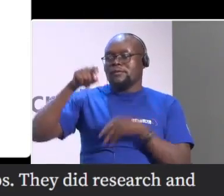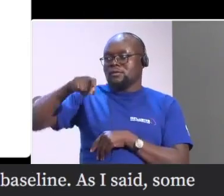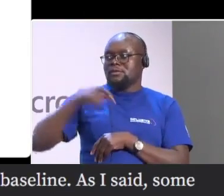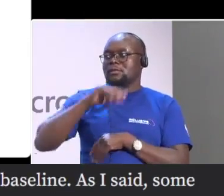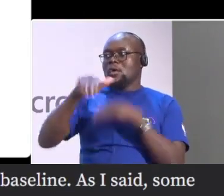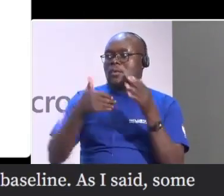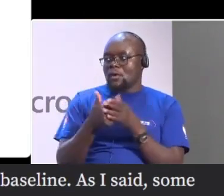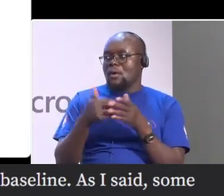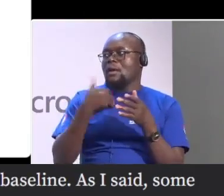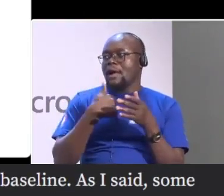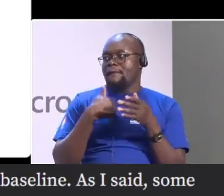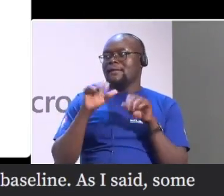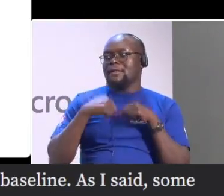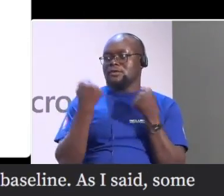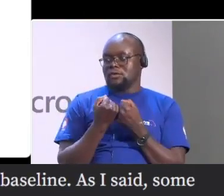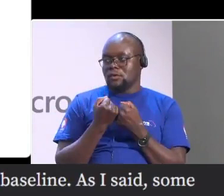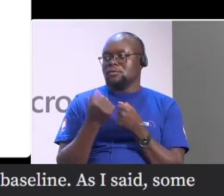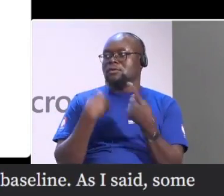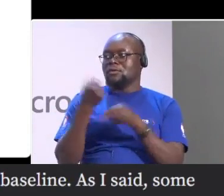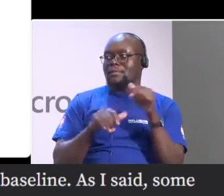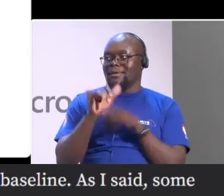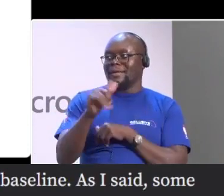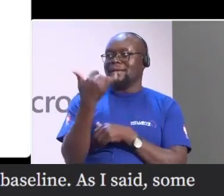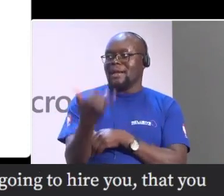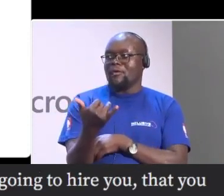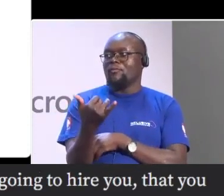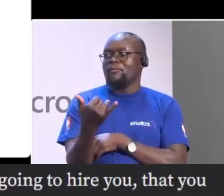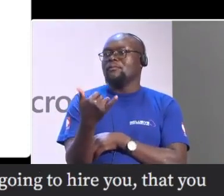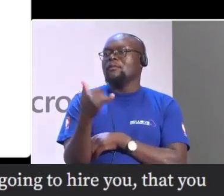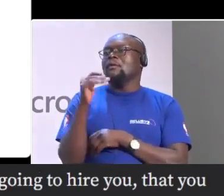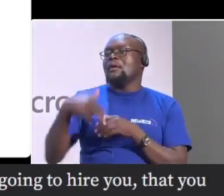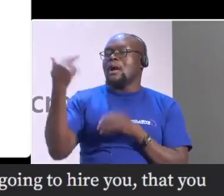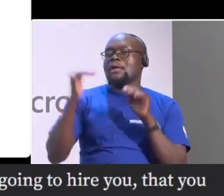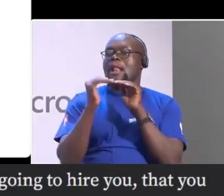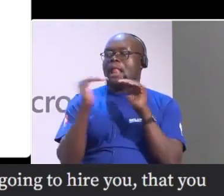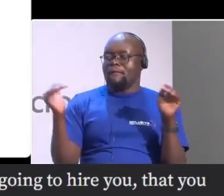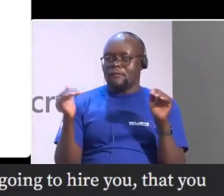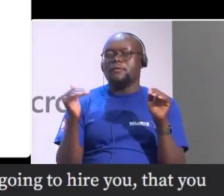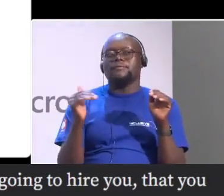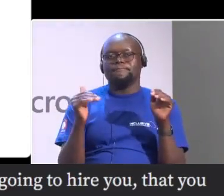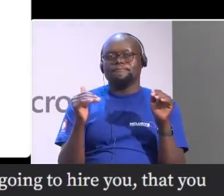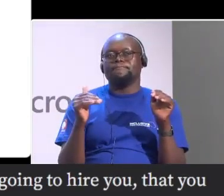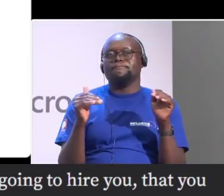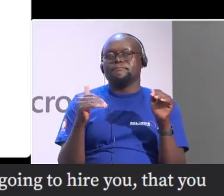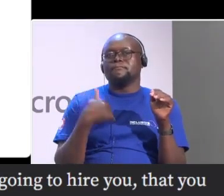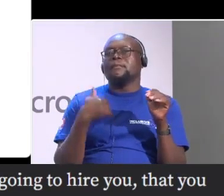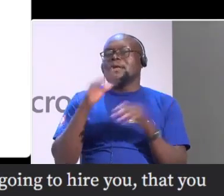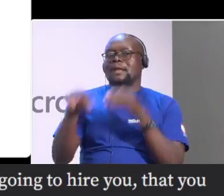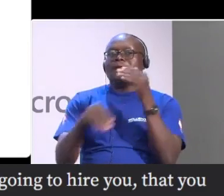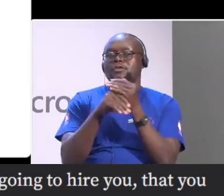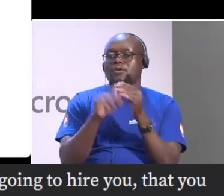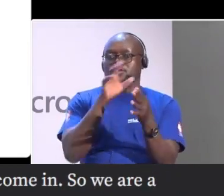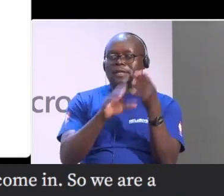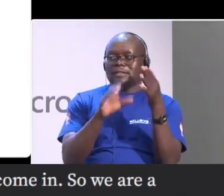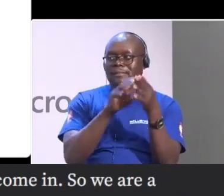are an association. So we're going to be talking about that network. I'm going to give you a high level of overview of IAAP, introduce you to the